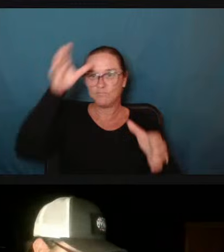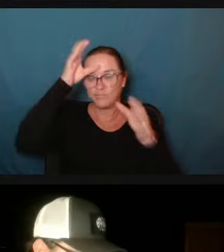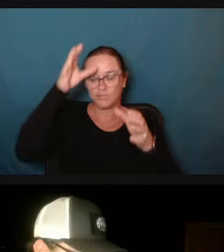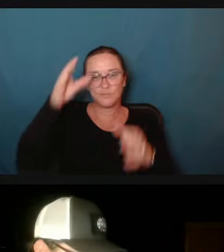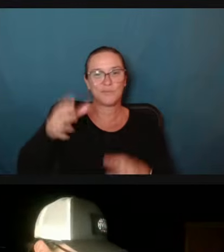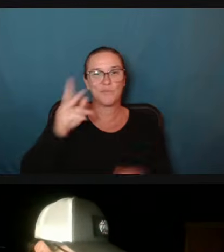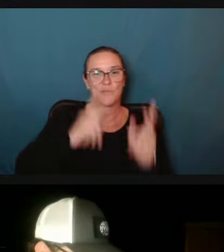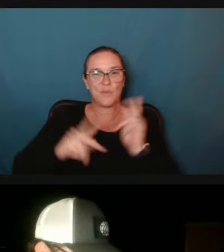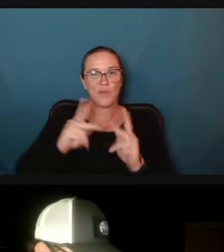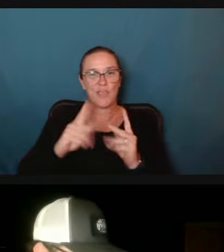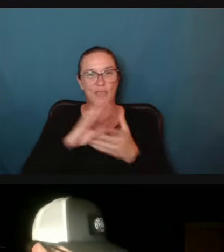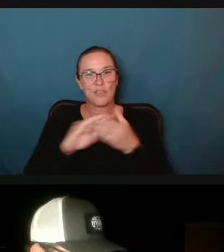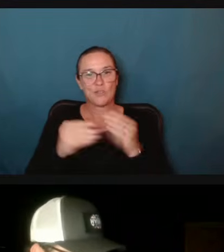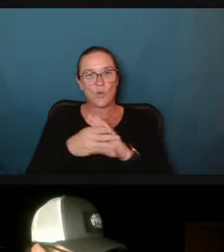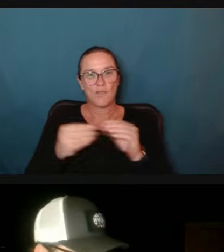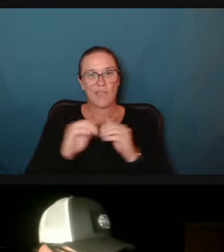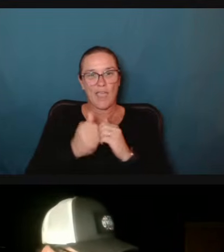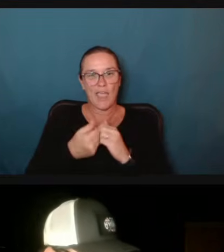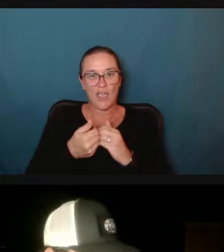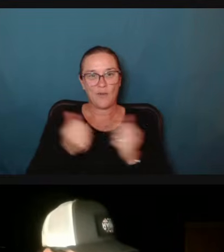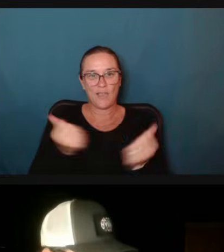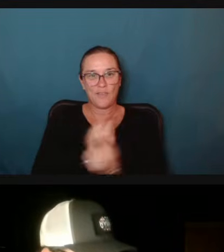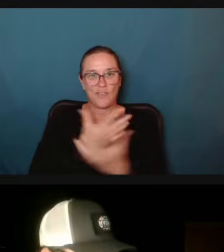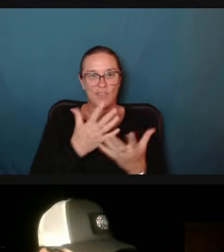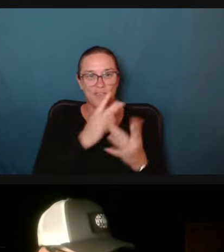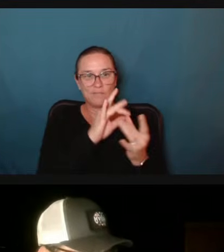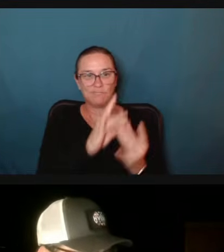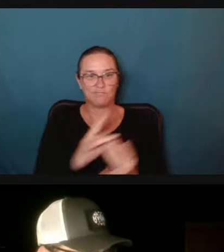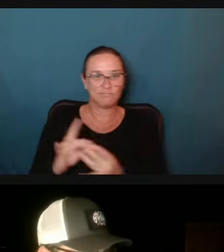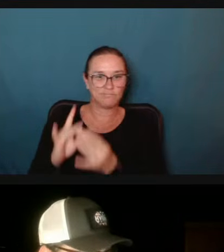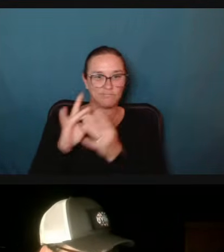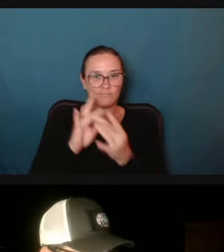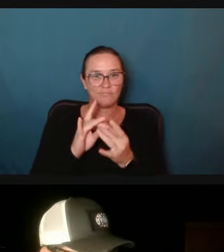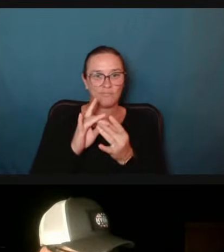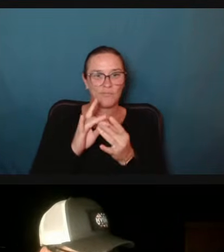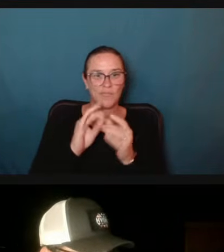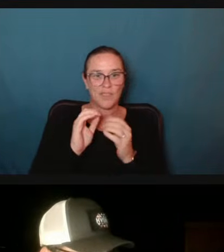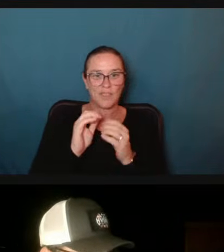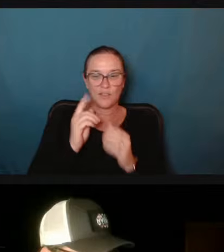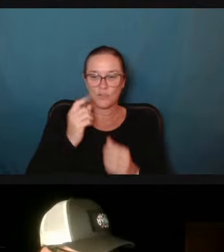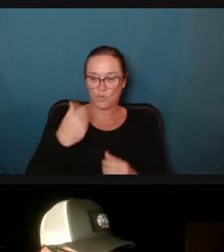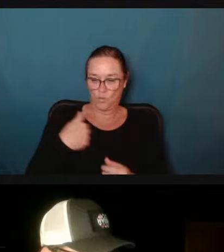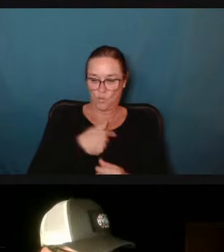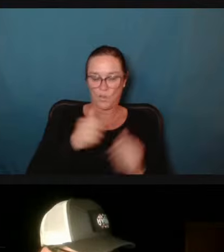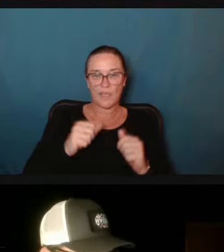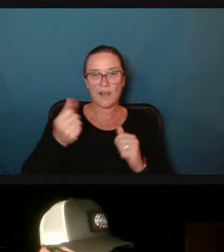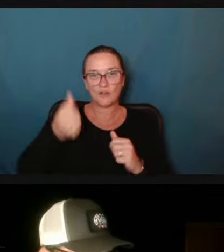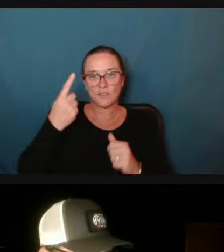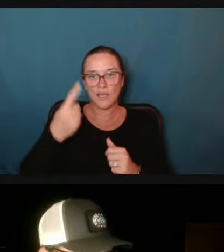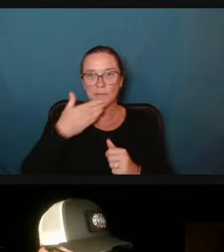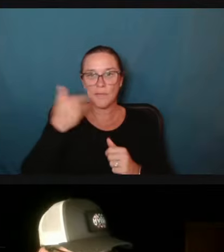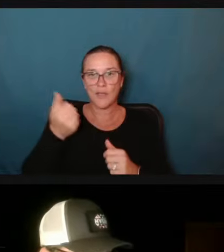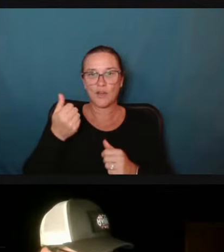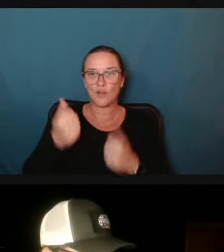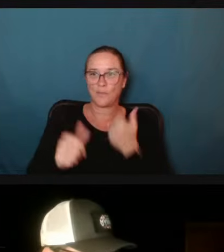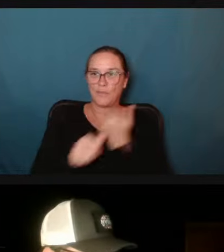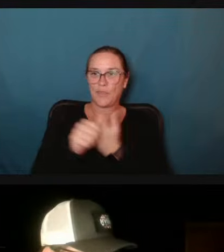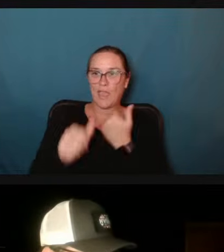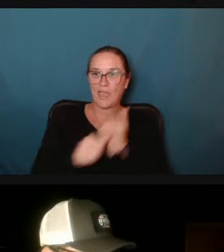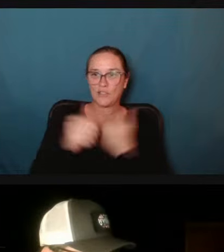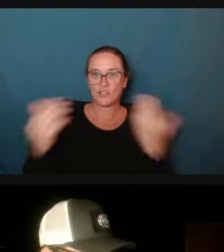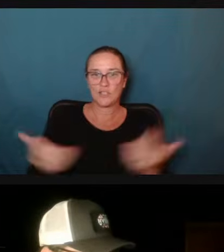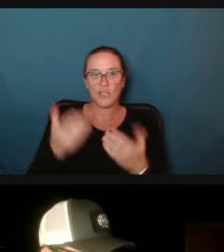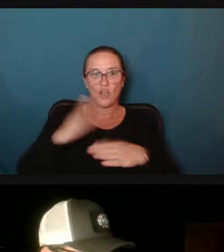story of how all the clues came together for us to understand a little better where we are and what the hazards are where we live here on Hawaii Island.